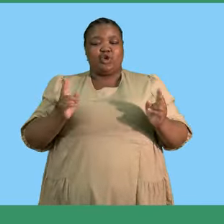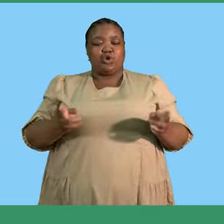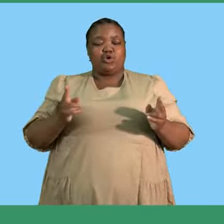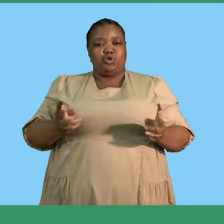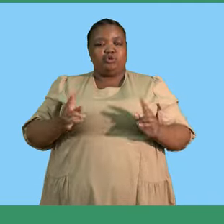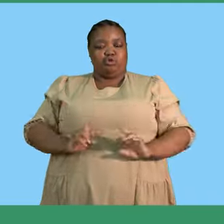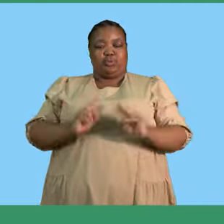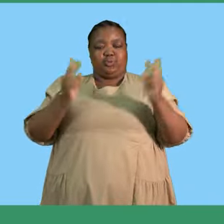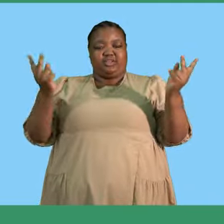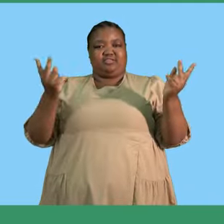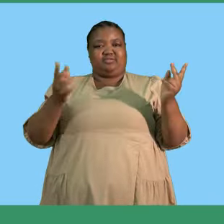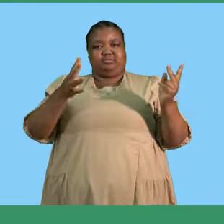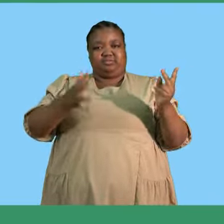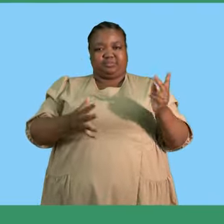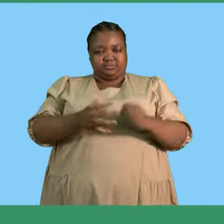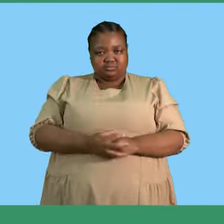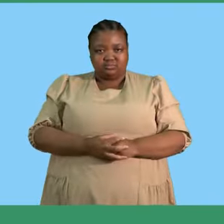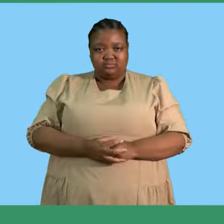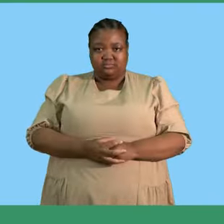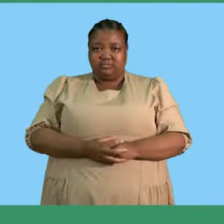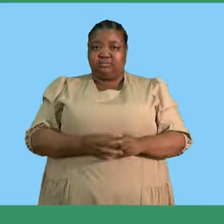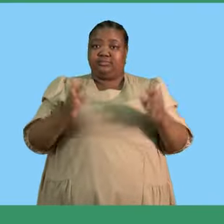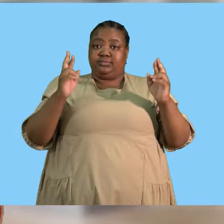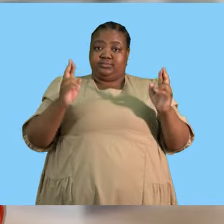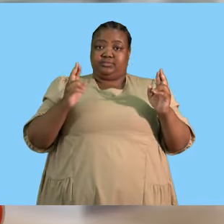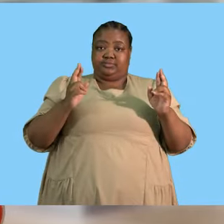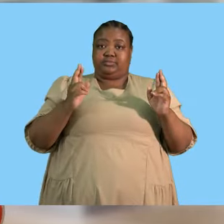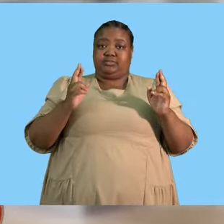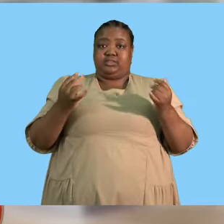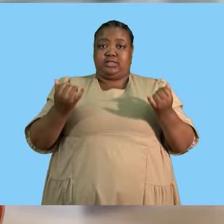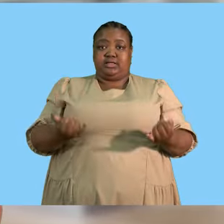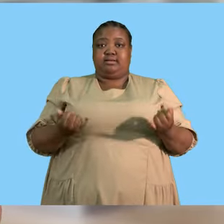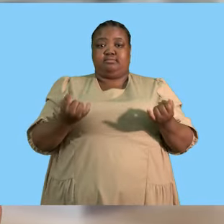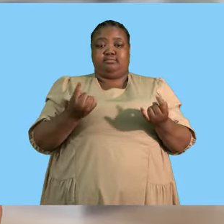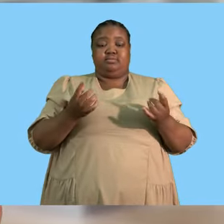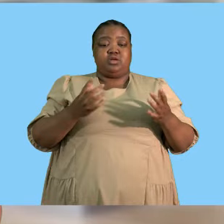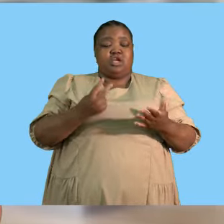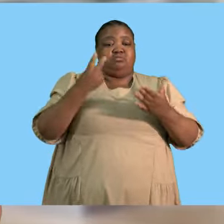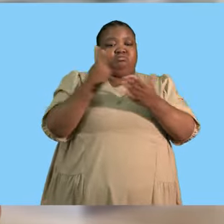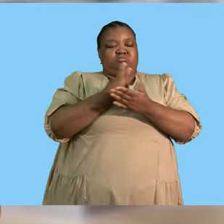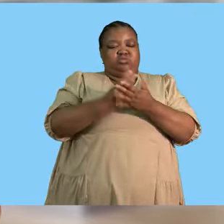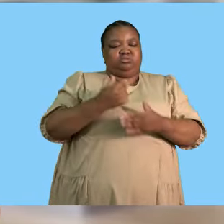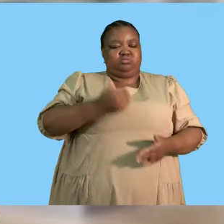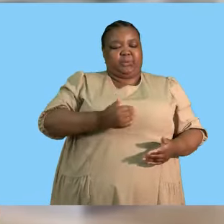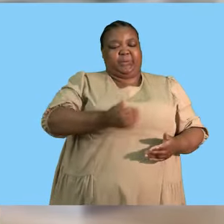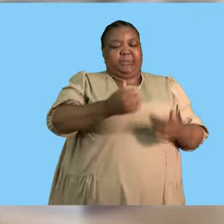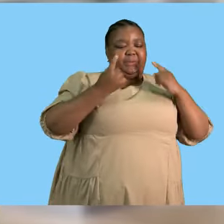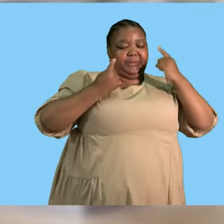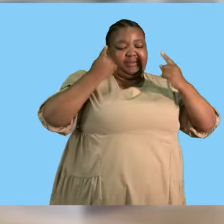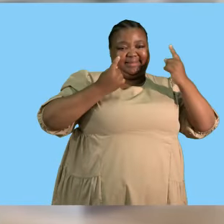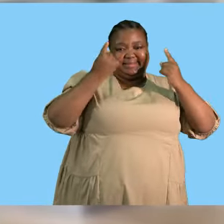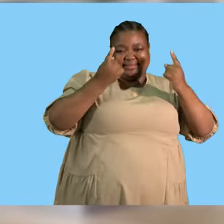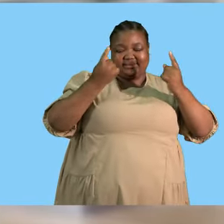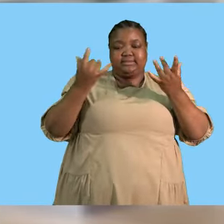how things are usually done. Now, I hope that rectifies the differences between routine